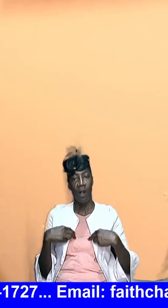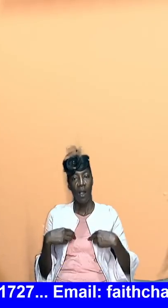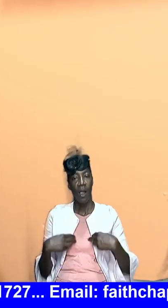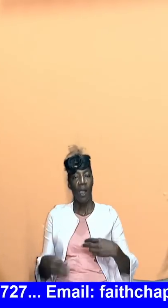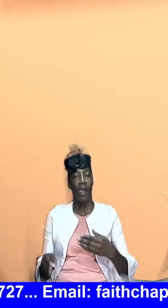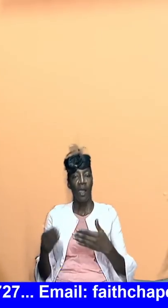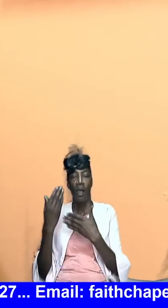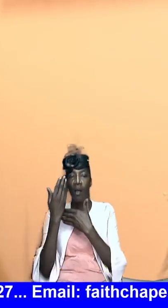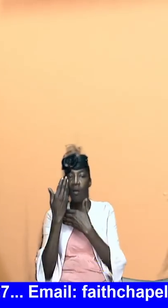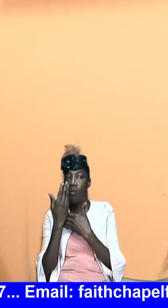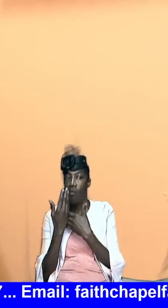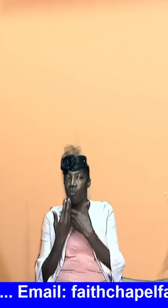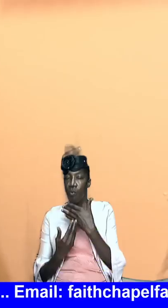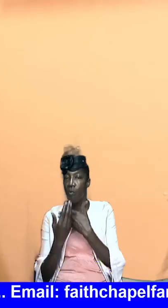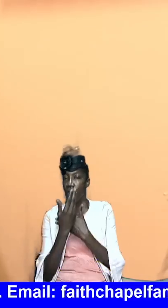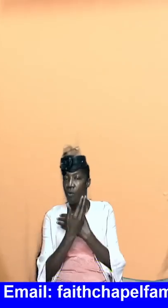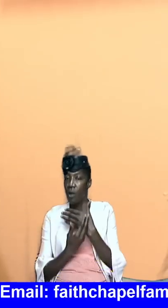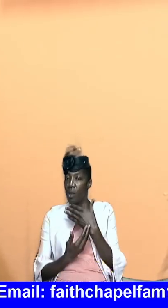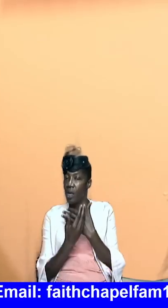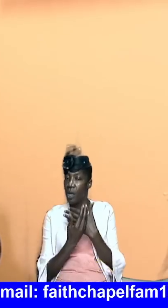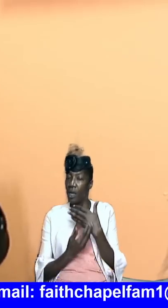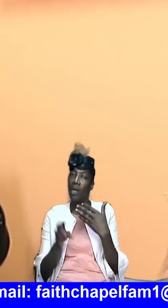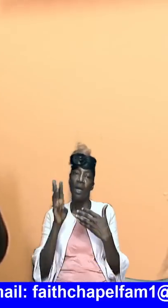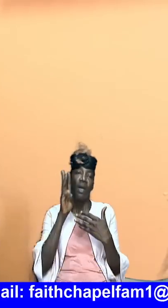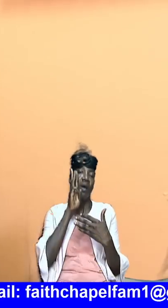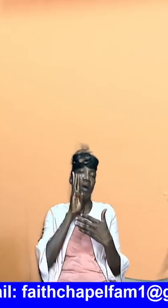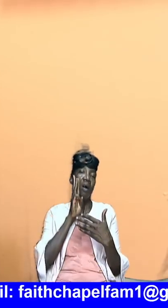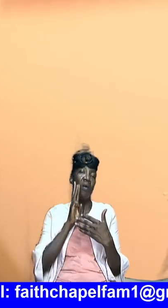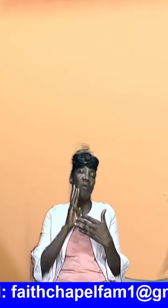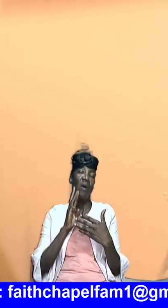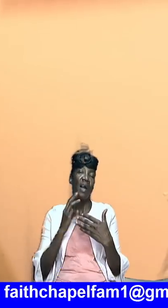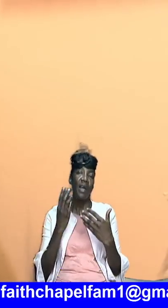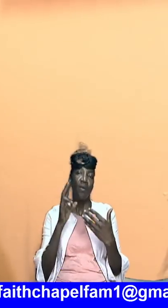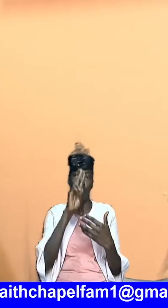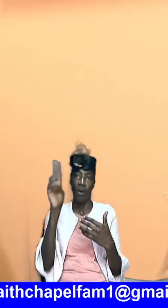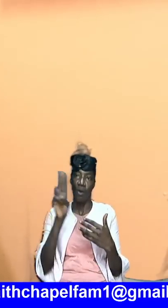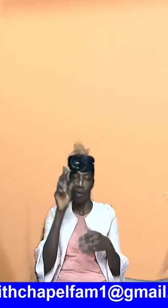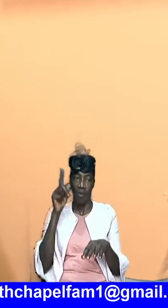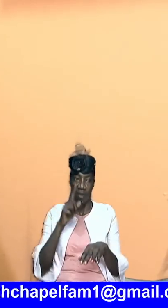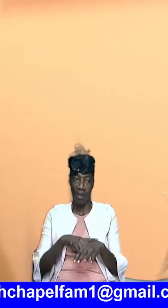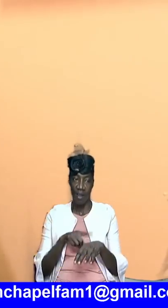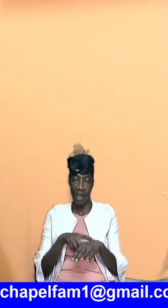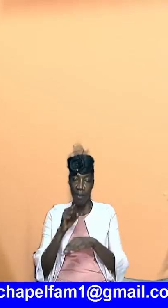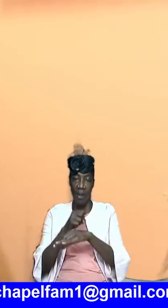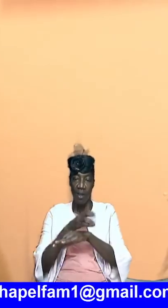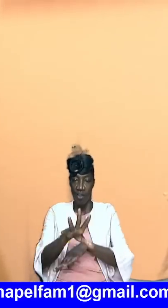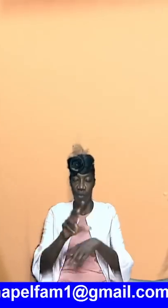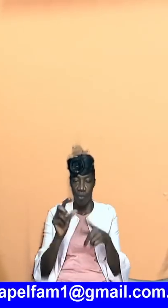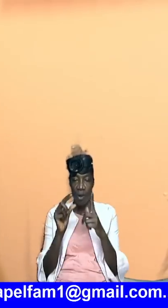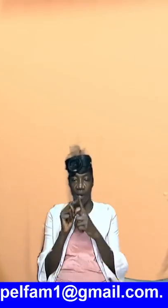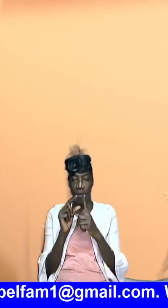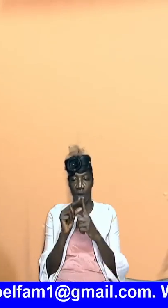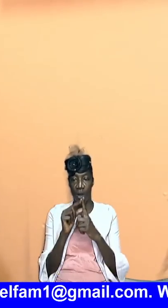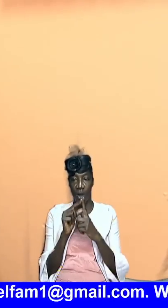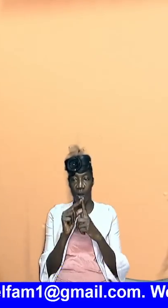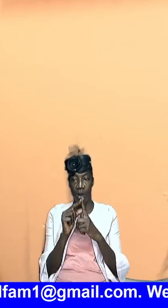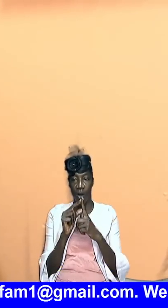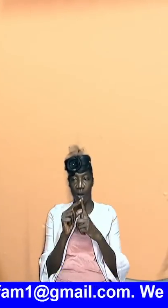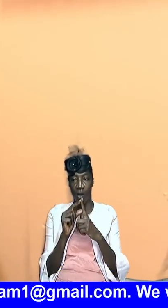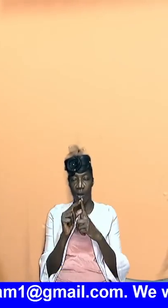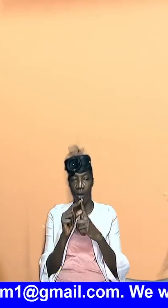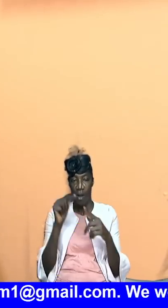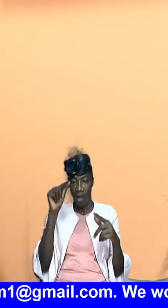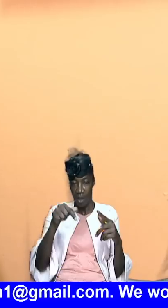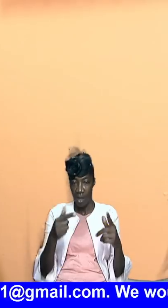I want to use this opportunity just to throw it out there, and I want us to spread this word around. This